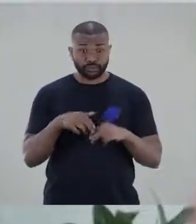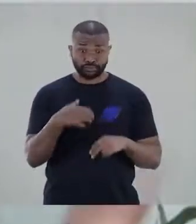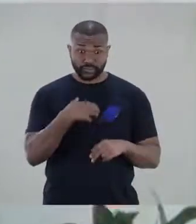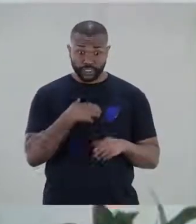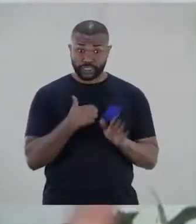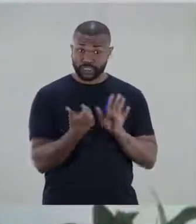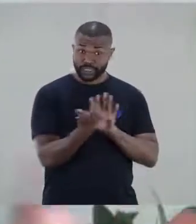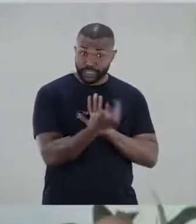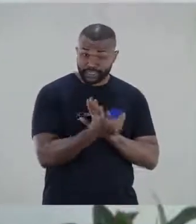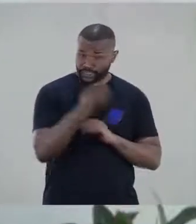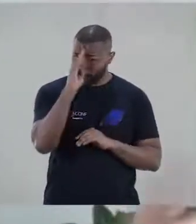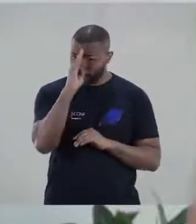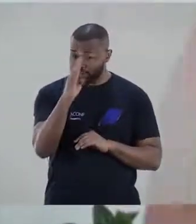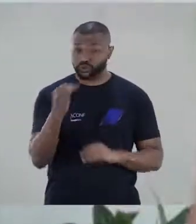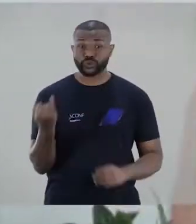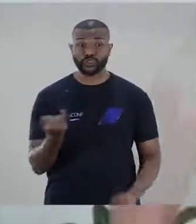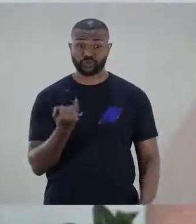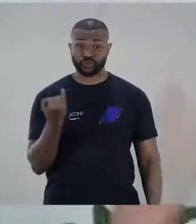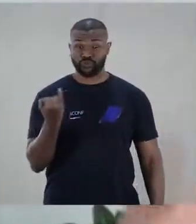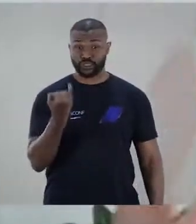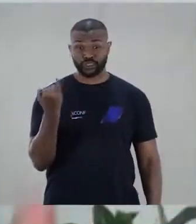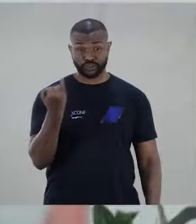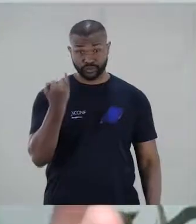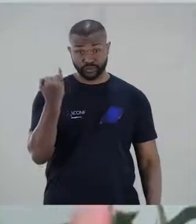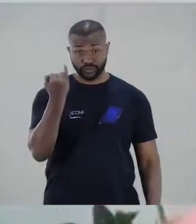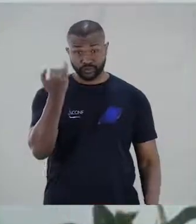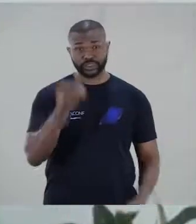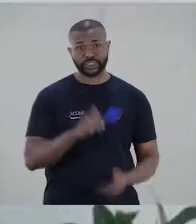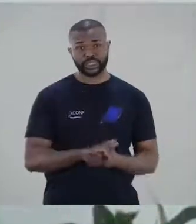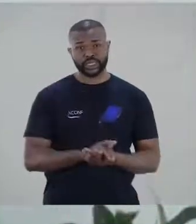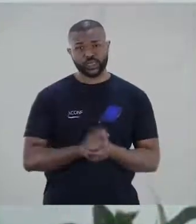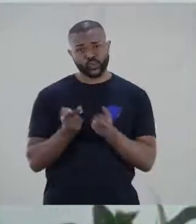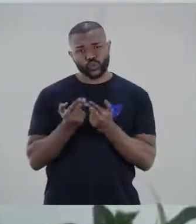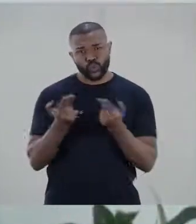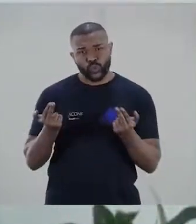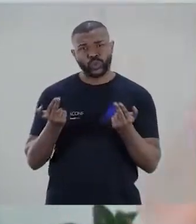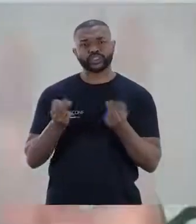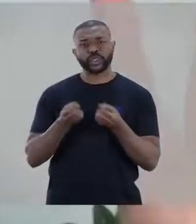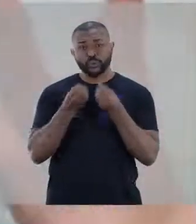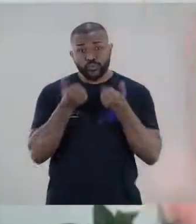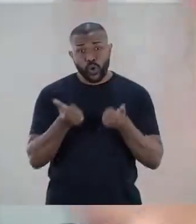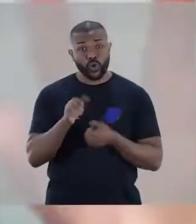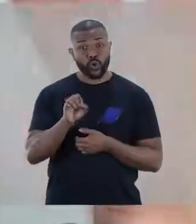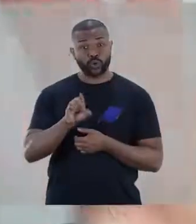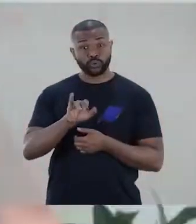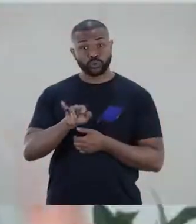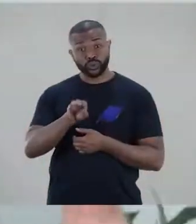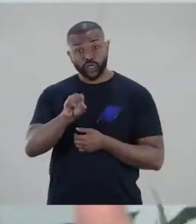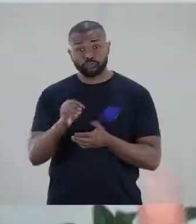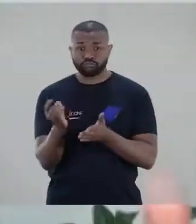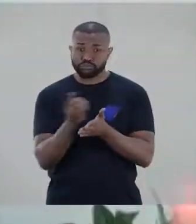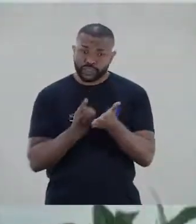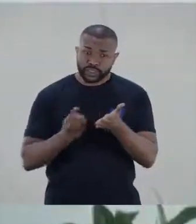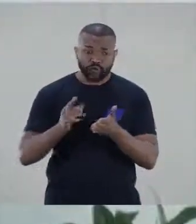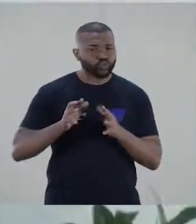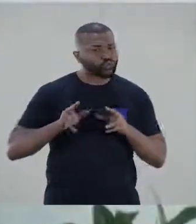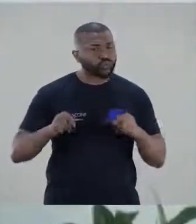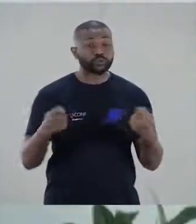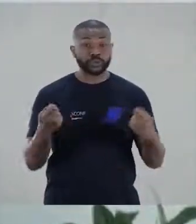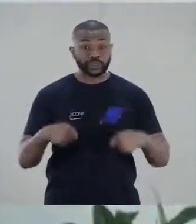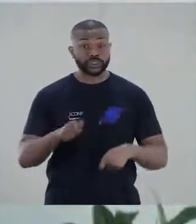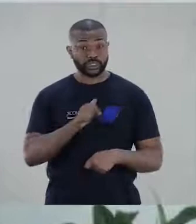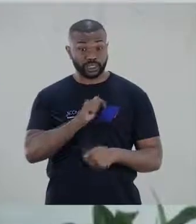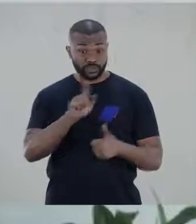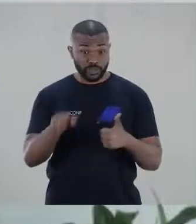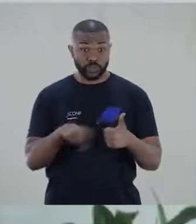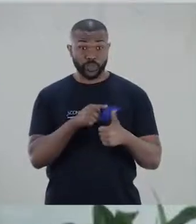has a few characteristics, a few underpinning principles that every good object, everything that you design should have. And one